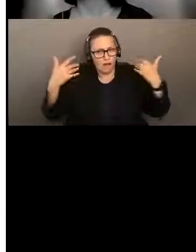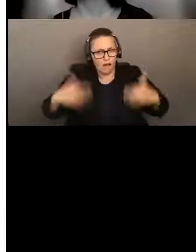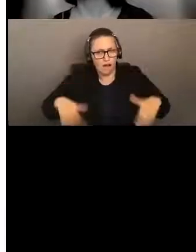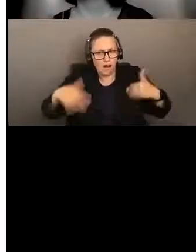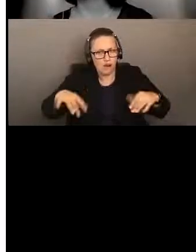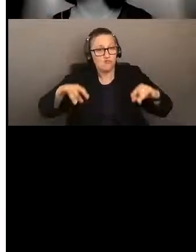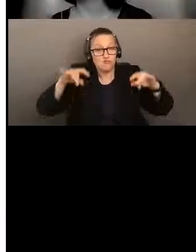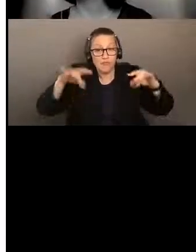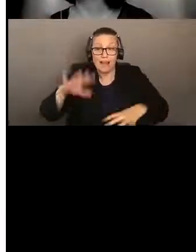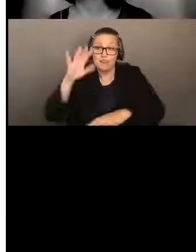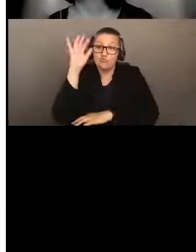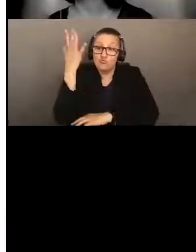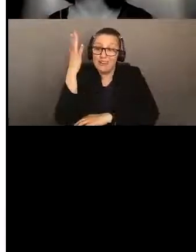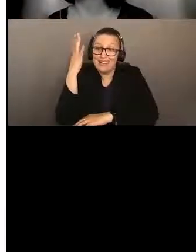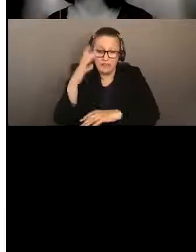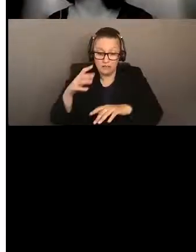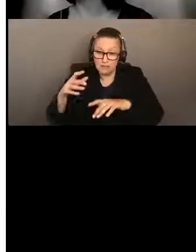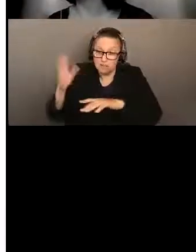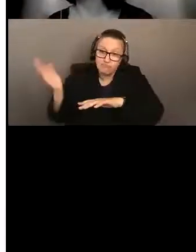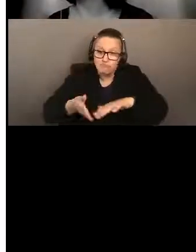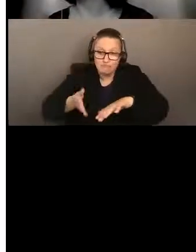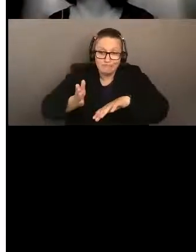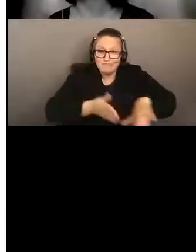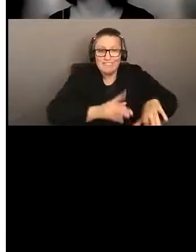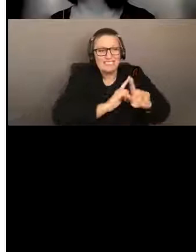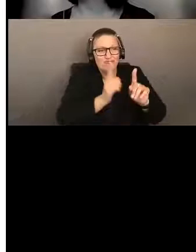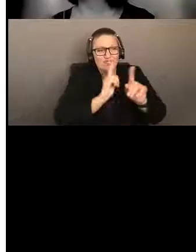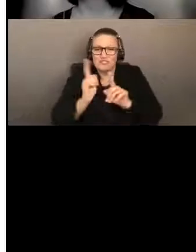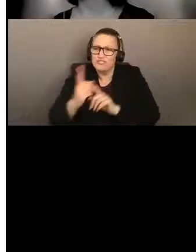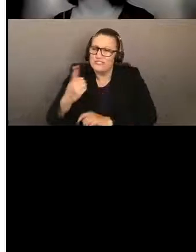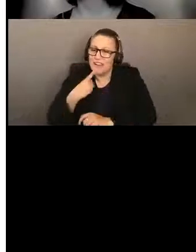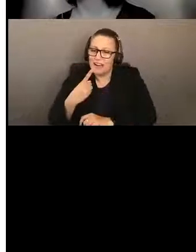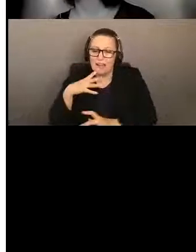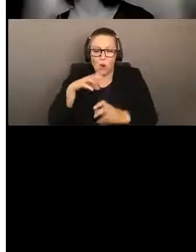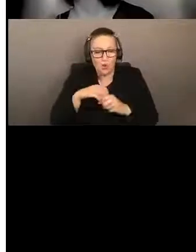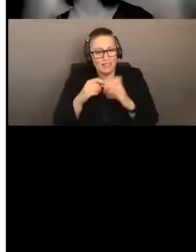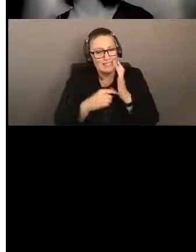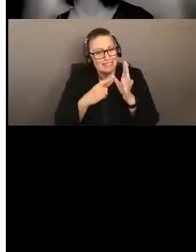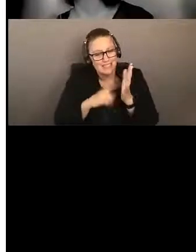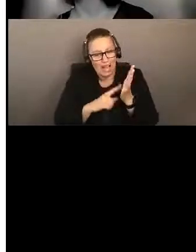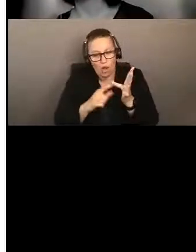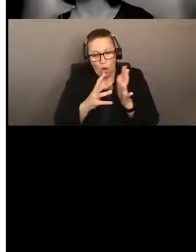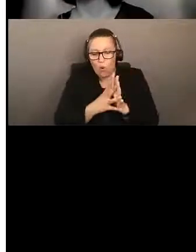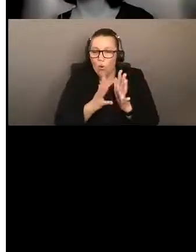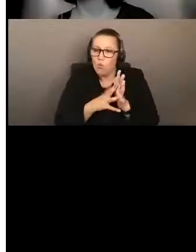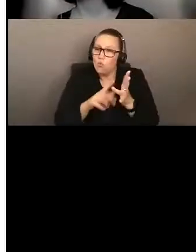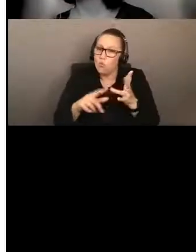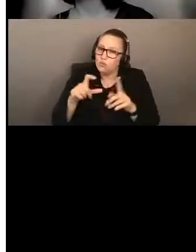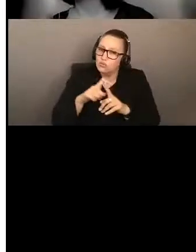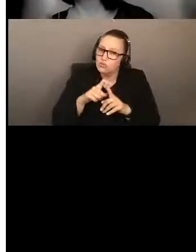Australian tree species were trialled as woodblocks, including tallowood, spotted gum, blackbutt, white box, and Western Australian